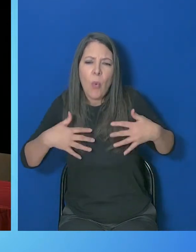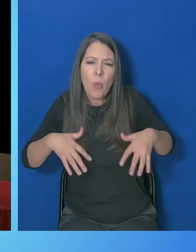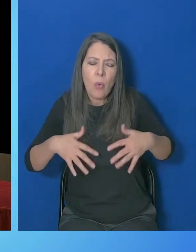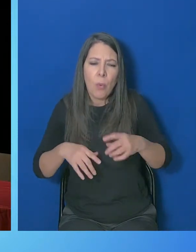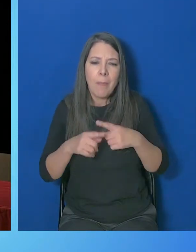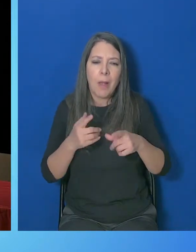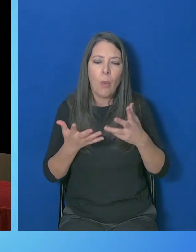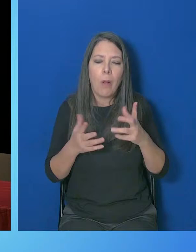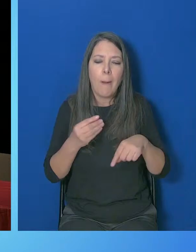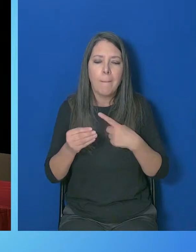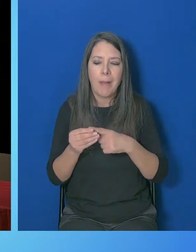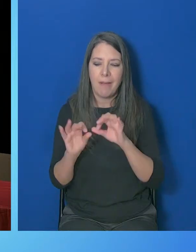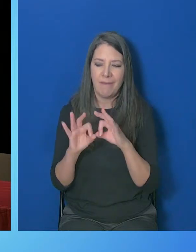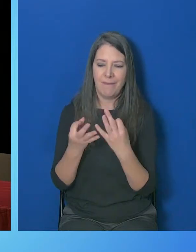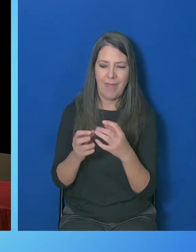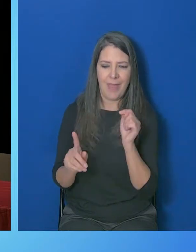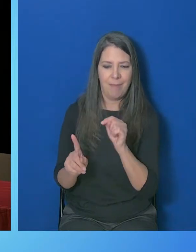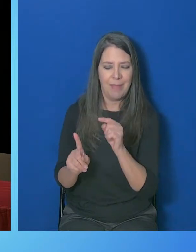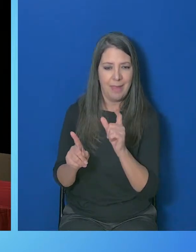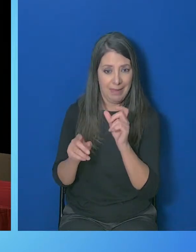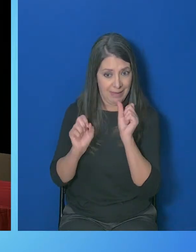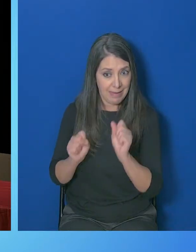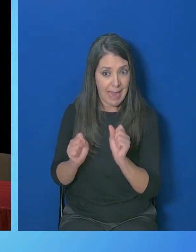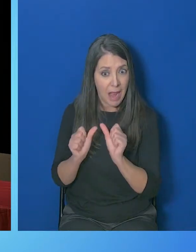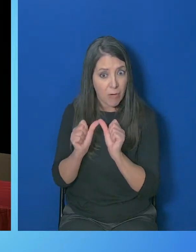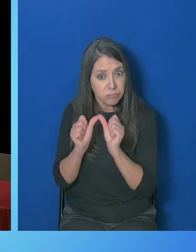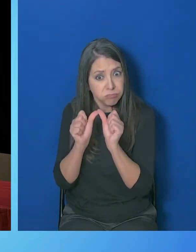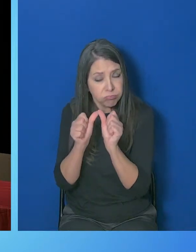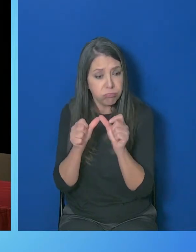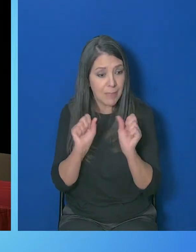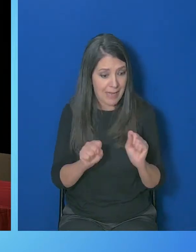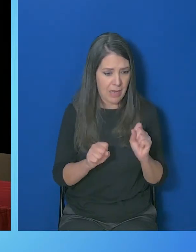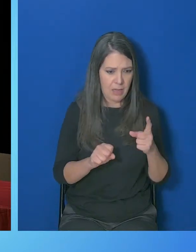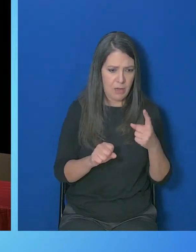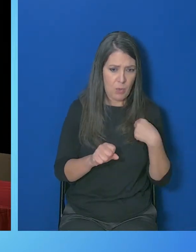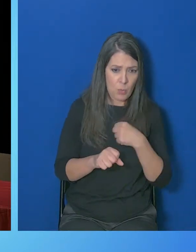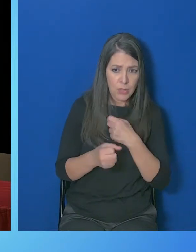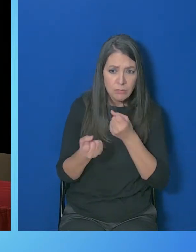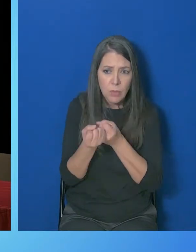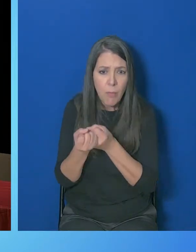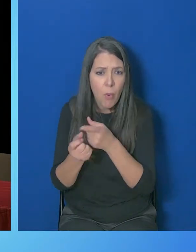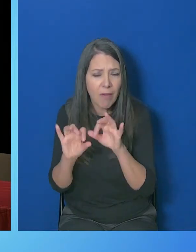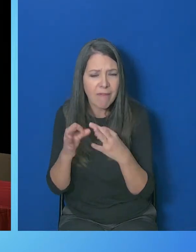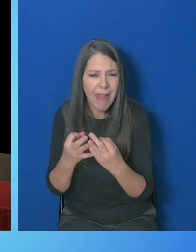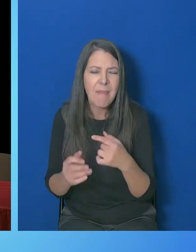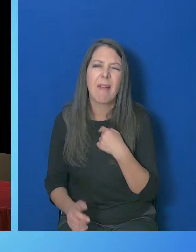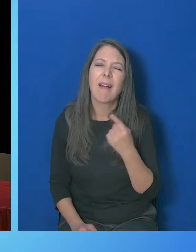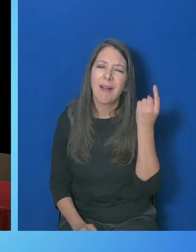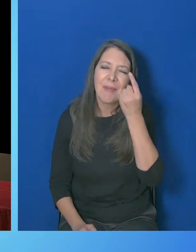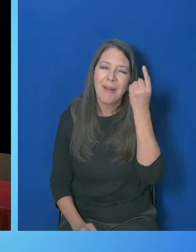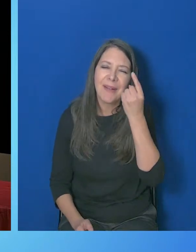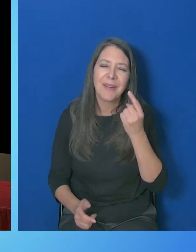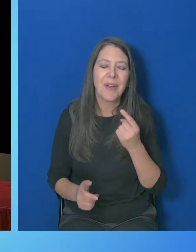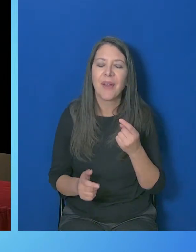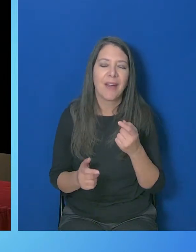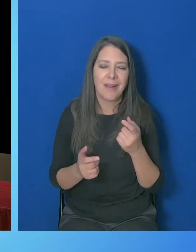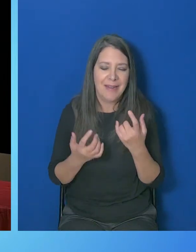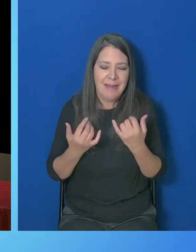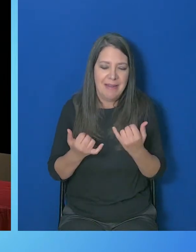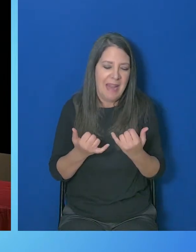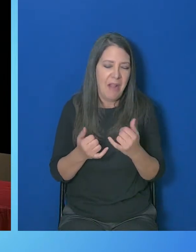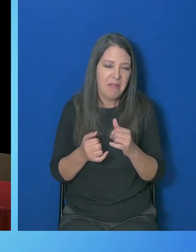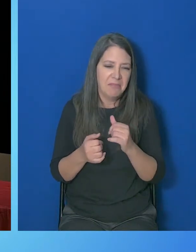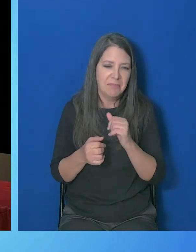the families not being able to keep up with that? How are we supporting all those little questions that I have? I don't want to take a ton of time right now,